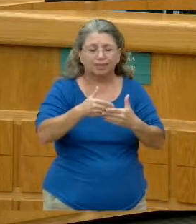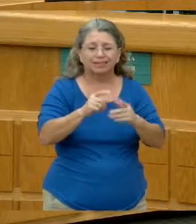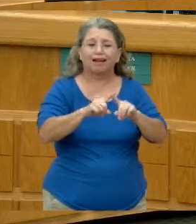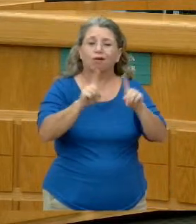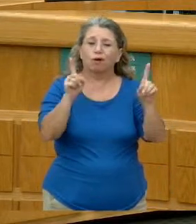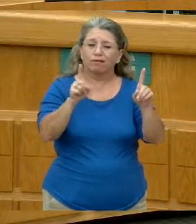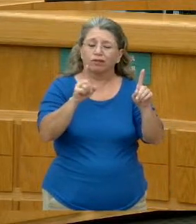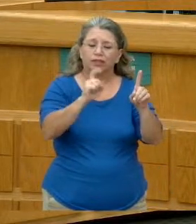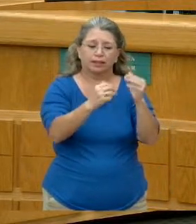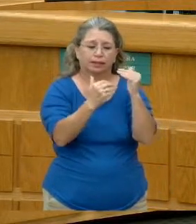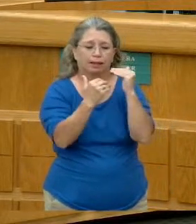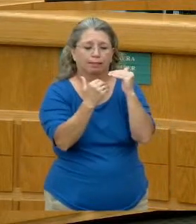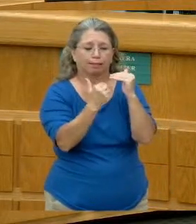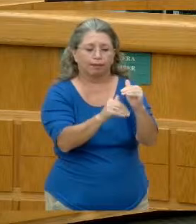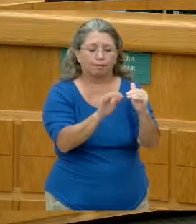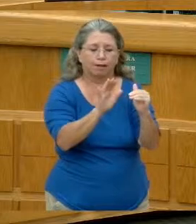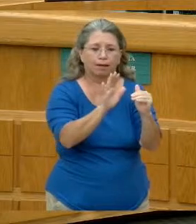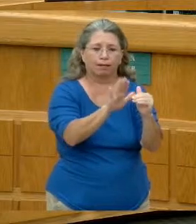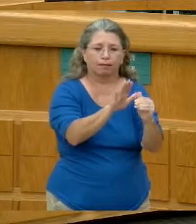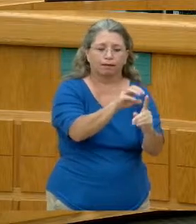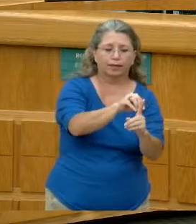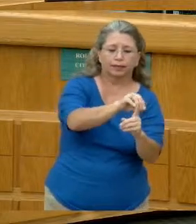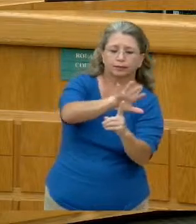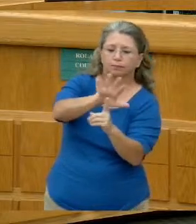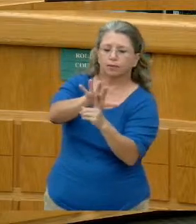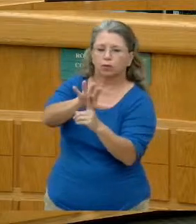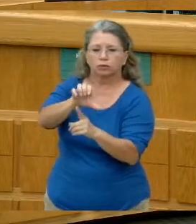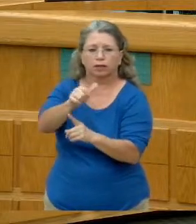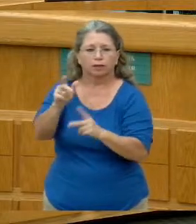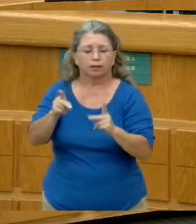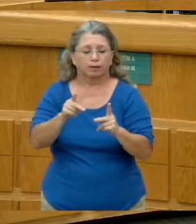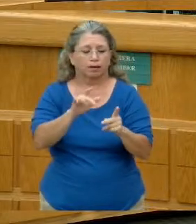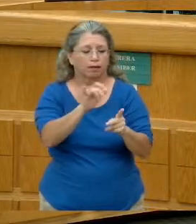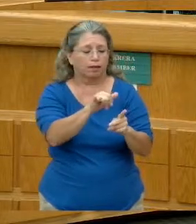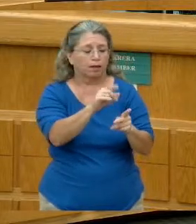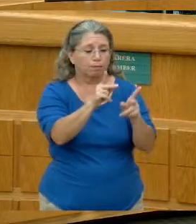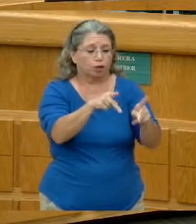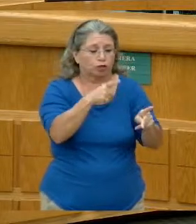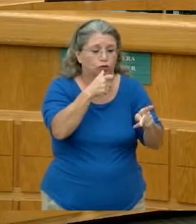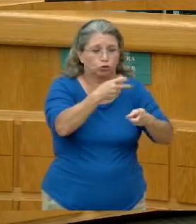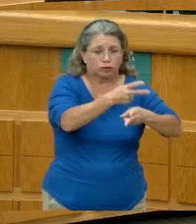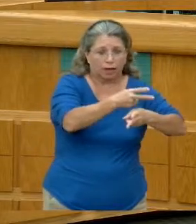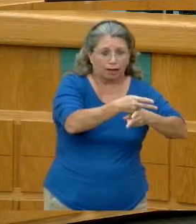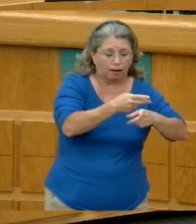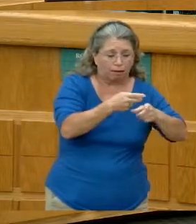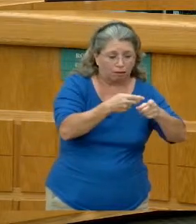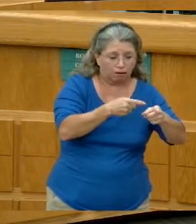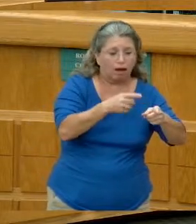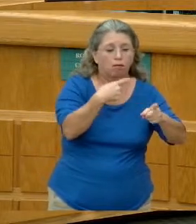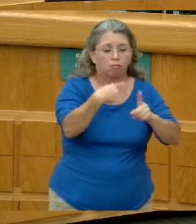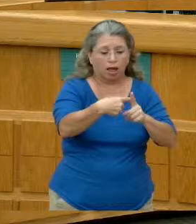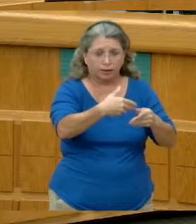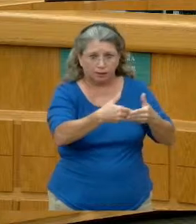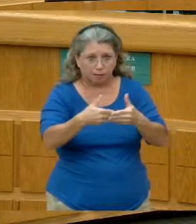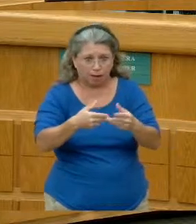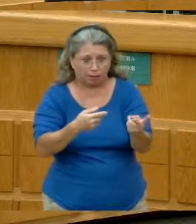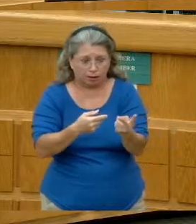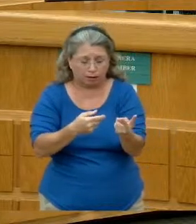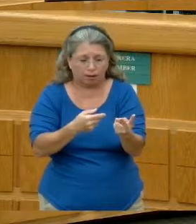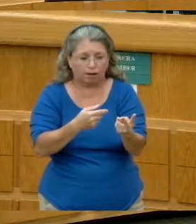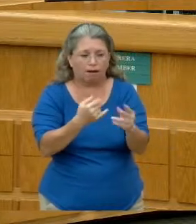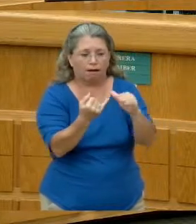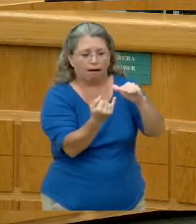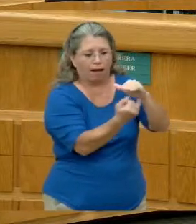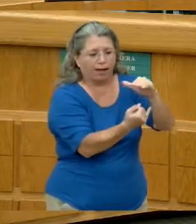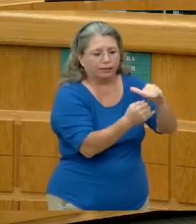others. We ask that the caretaker and the baby isolate themselves in a bedroom with their own restroom.